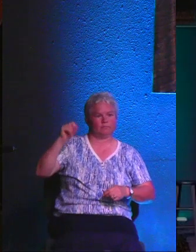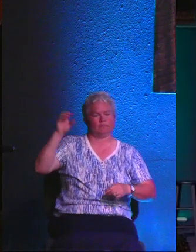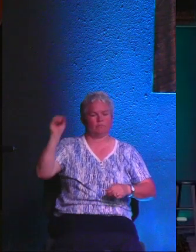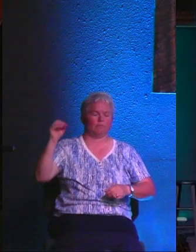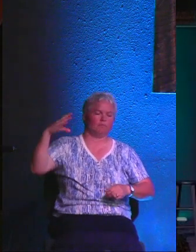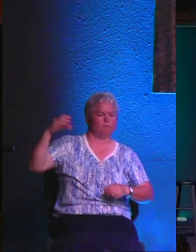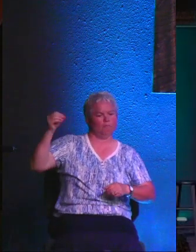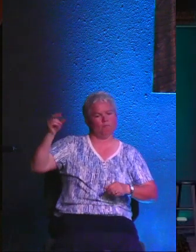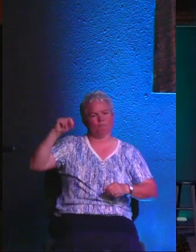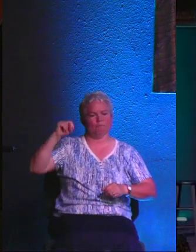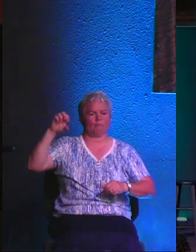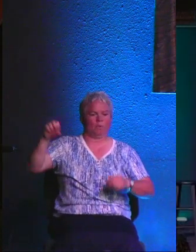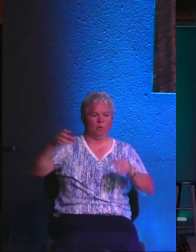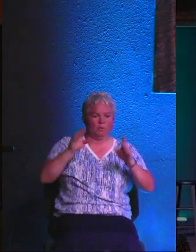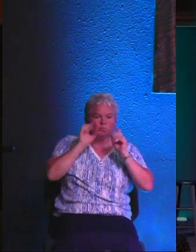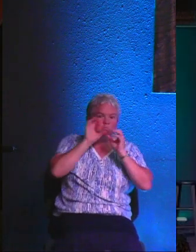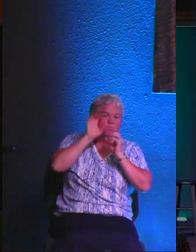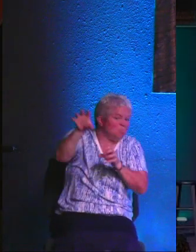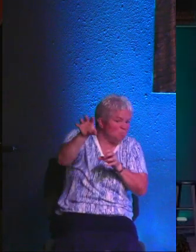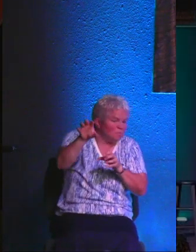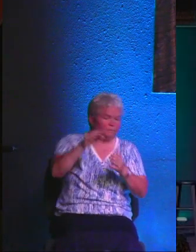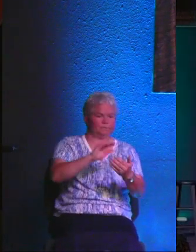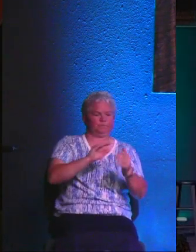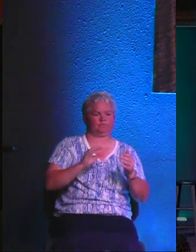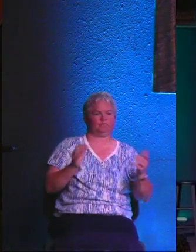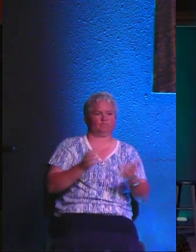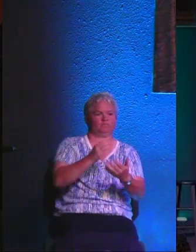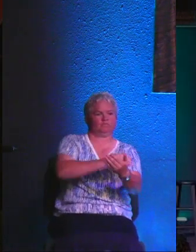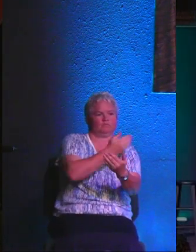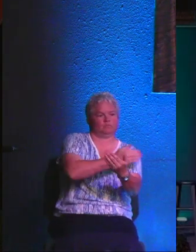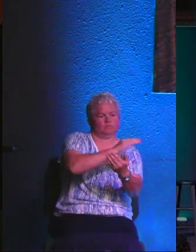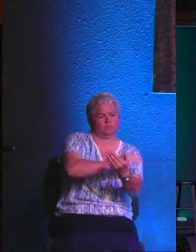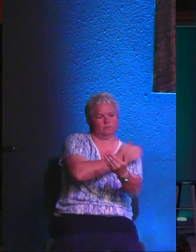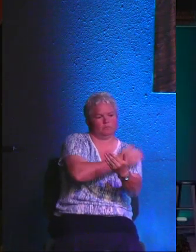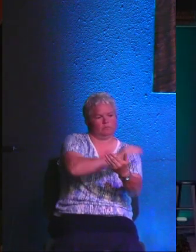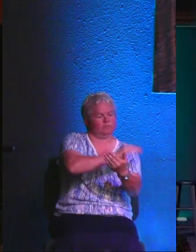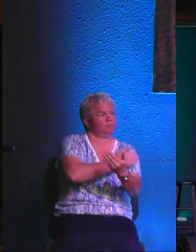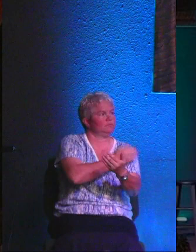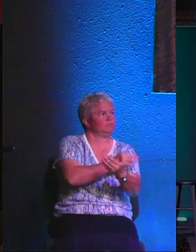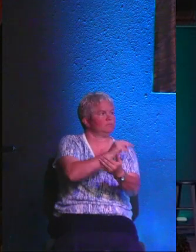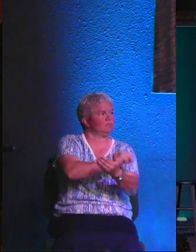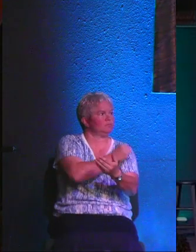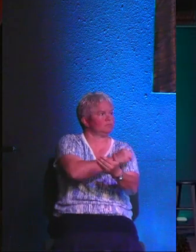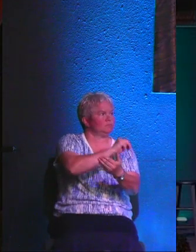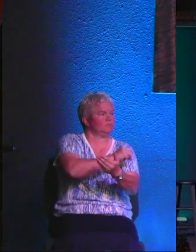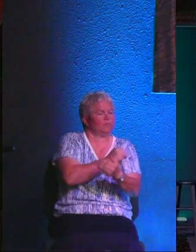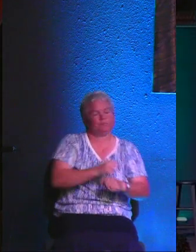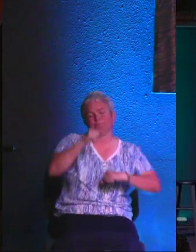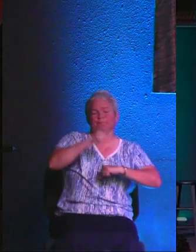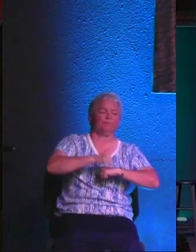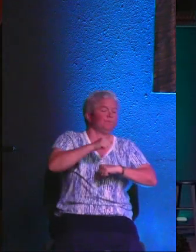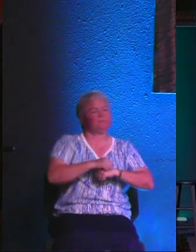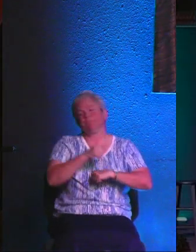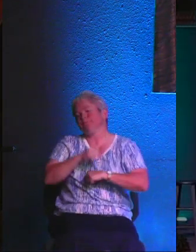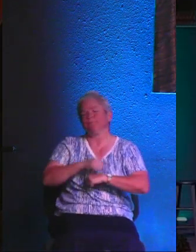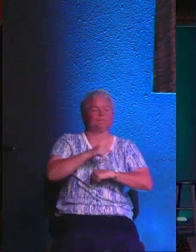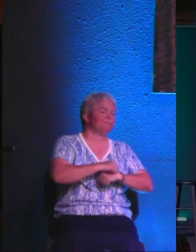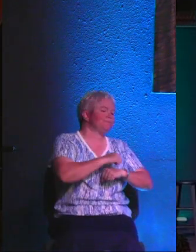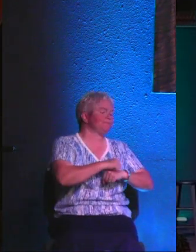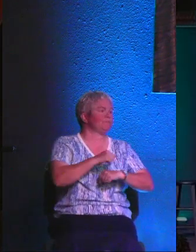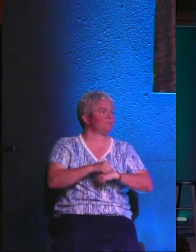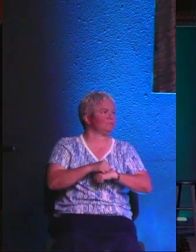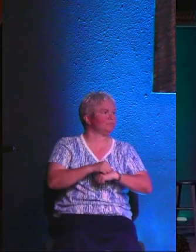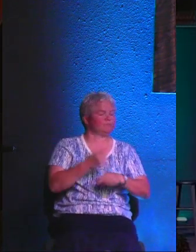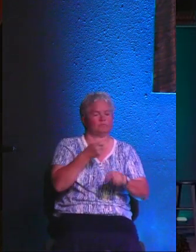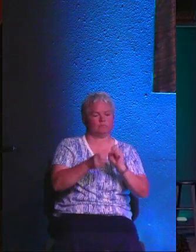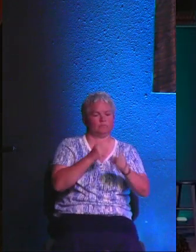popcorn, lots of loud music, so I'll apologize to the adults upstairs in advance. We plan on rocking the place out. But there's